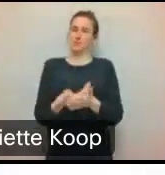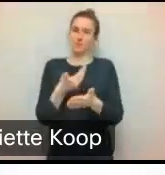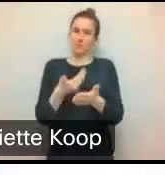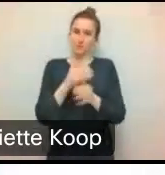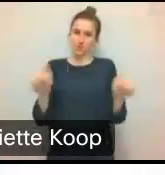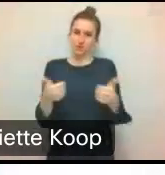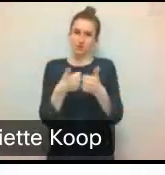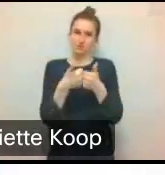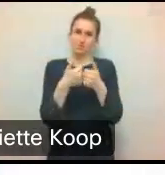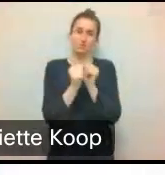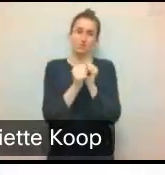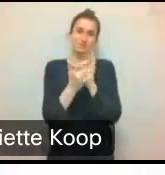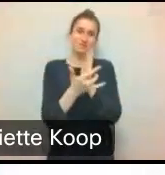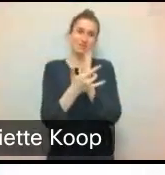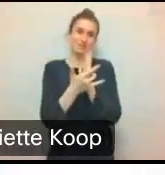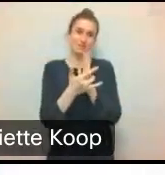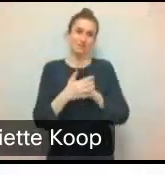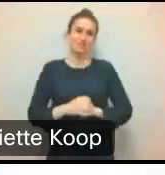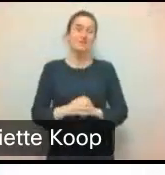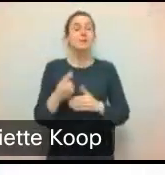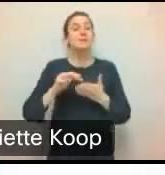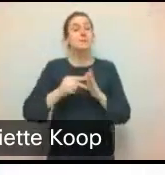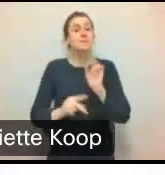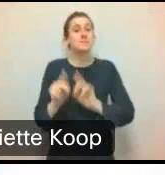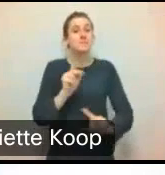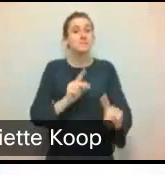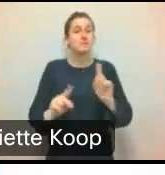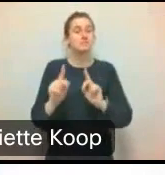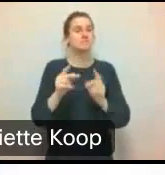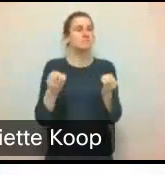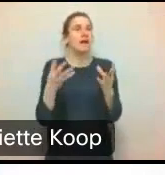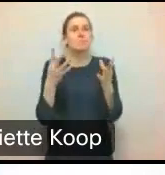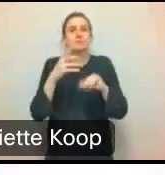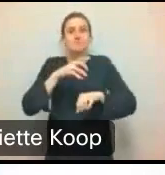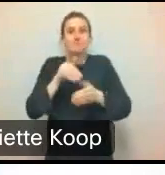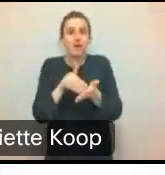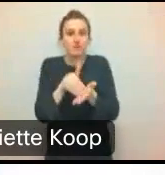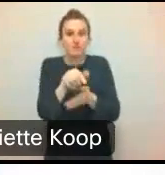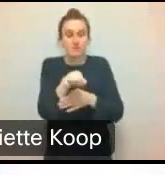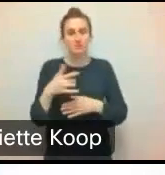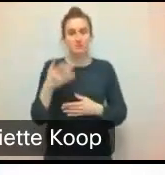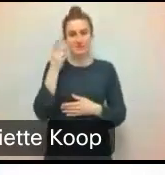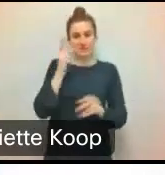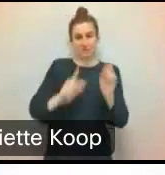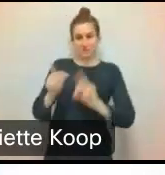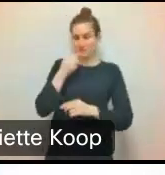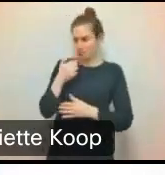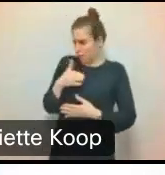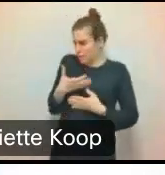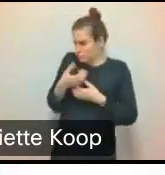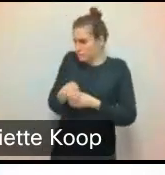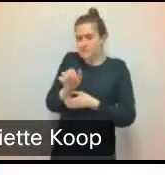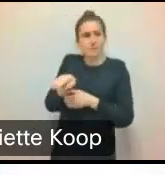with technology. And that is people who, how many times have you heard people go, but I believe that person